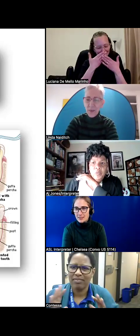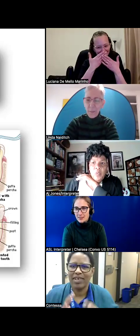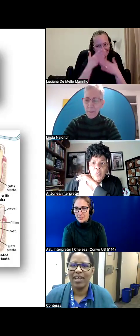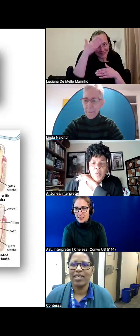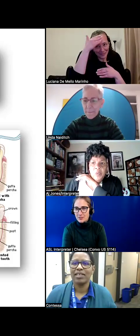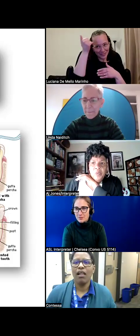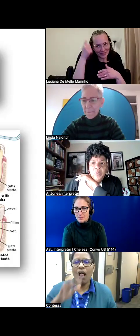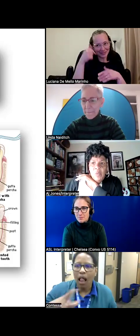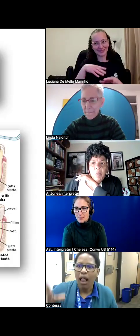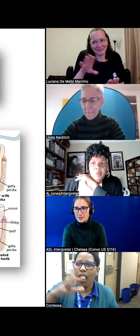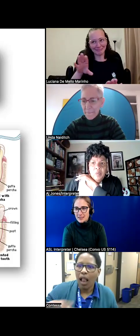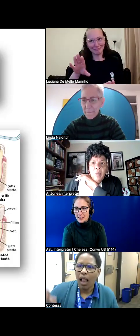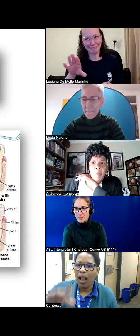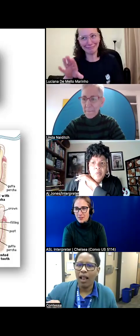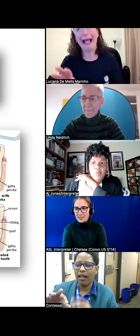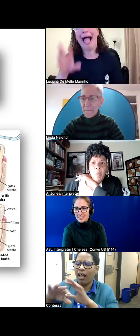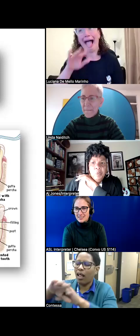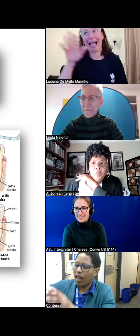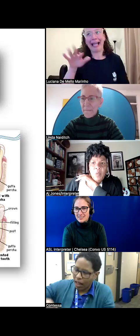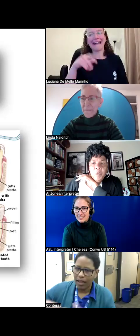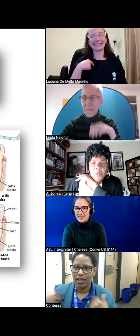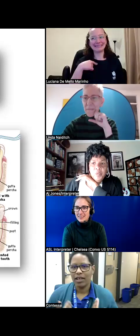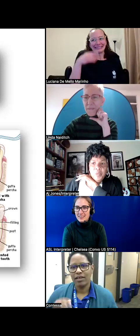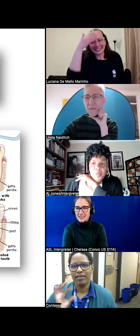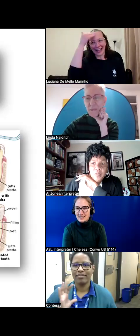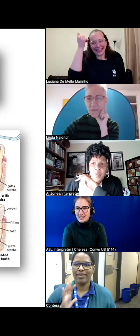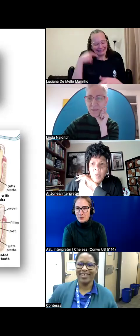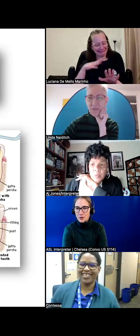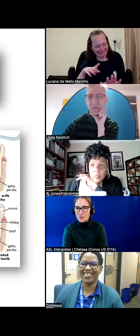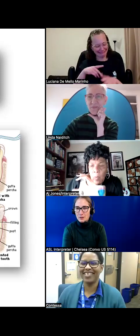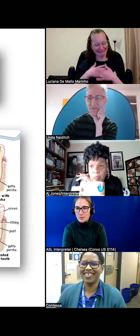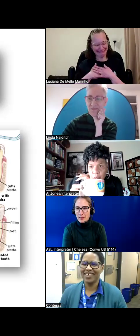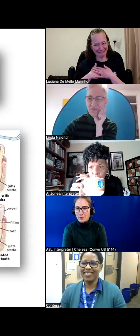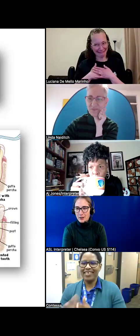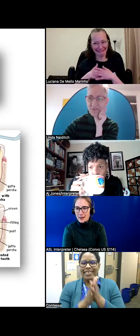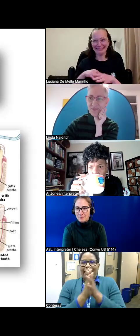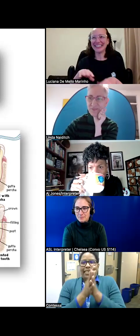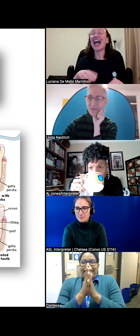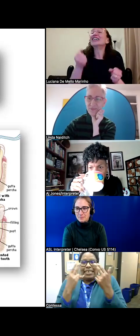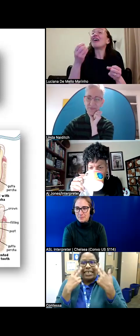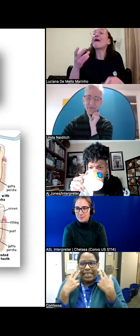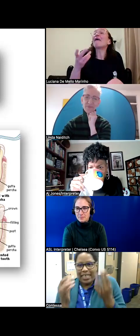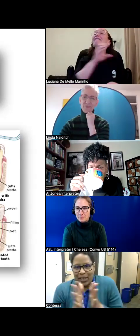Yes, thank you. My mistake. I apologize. Yes, I can avoid the finger spelling. I forgot.